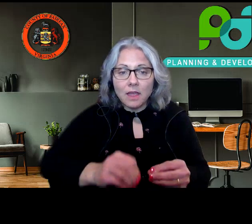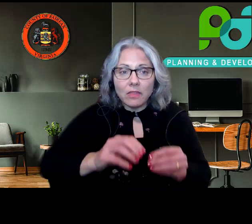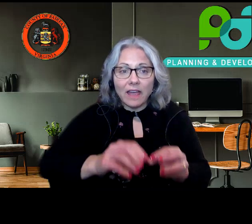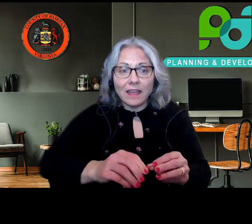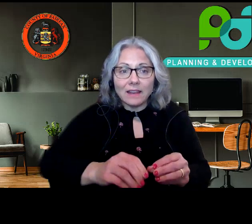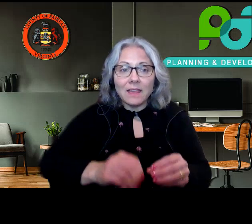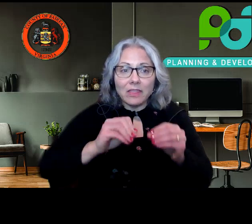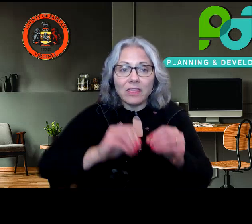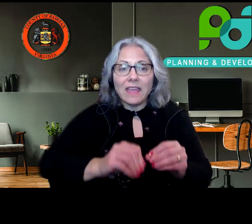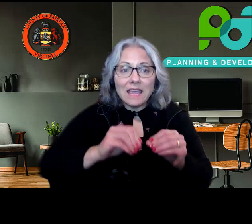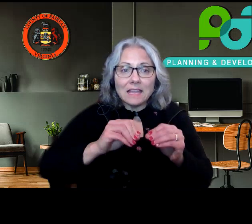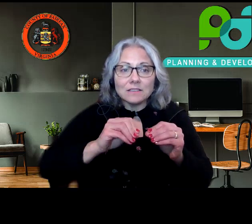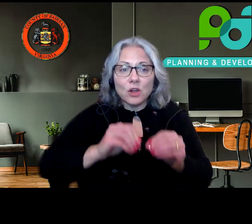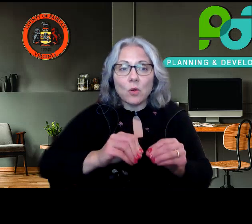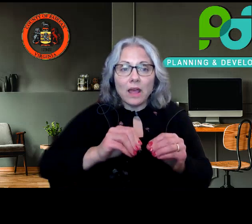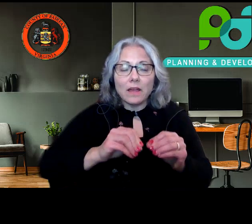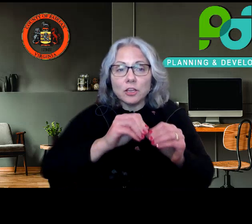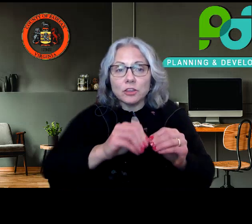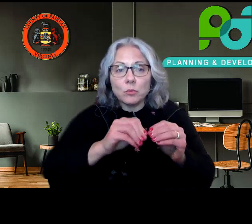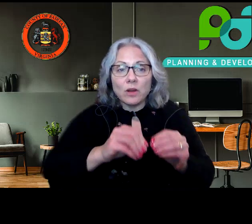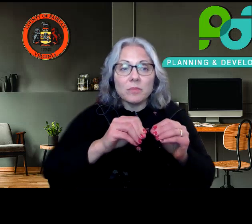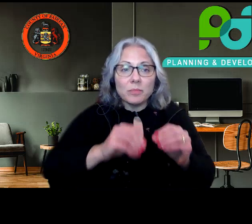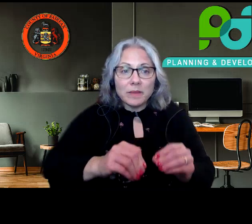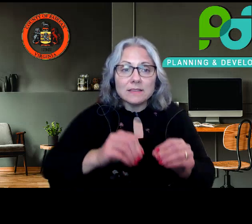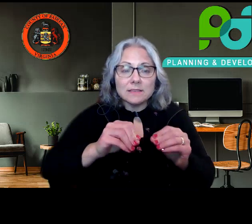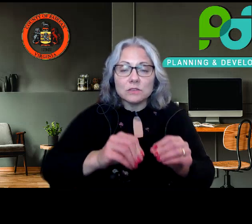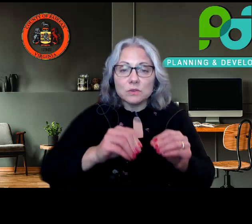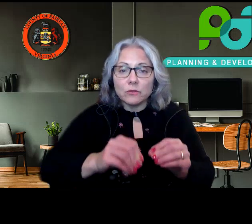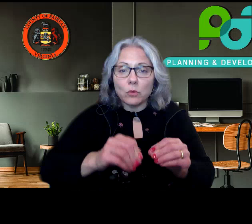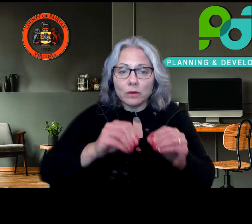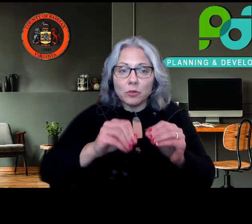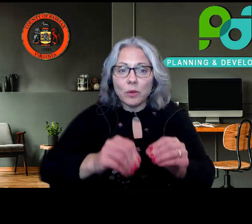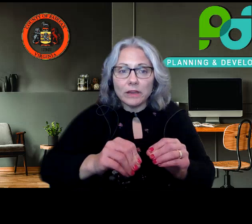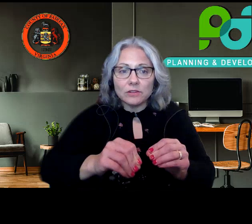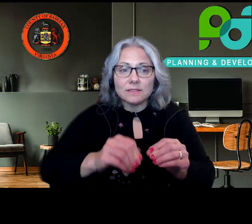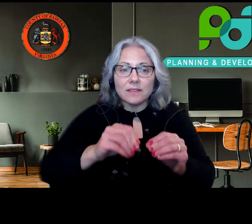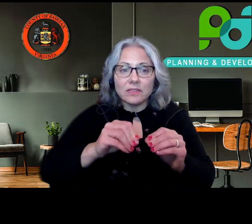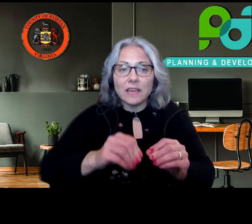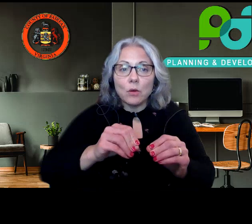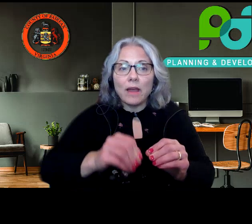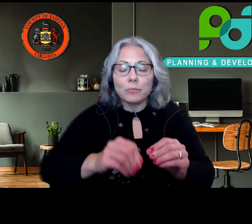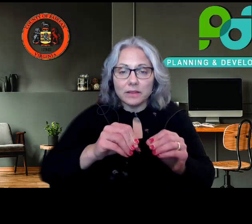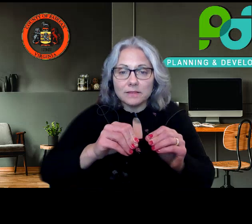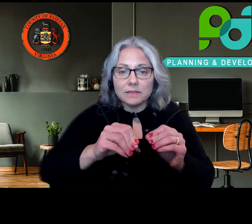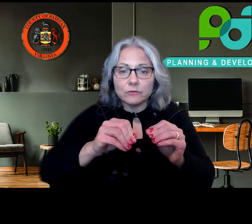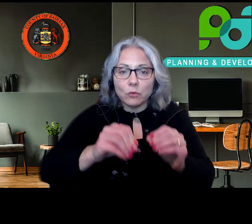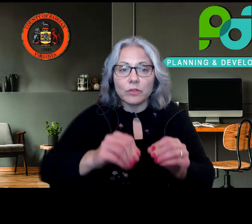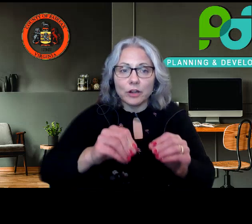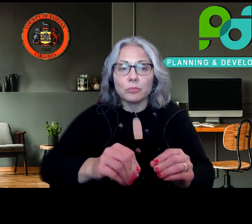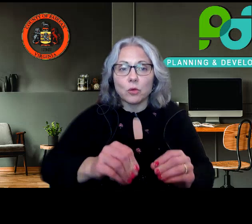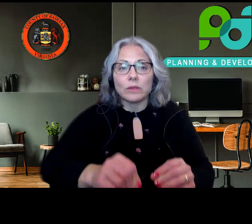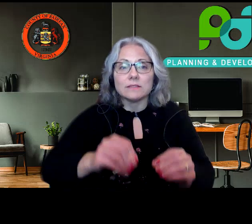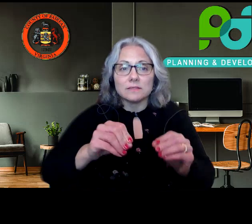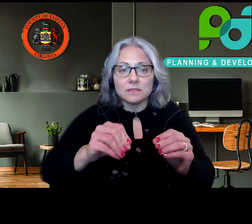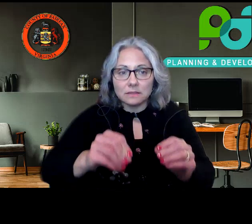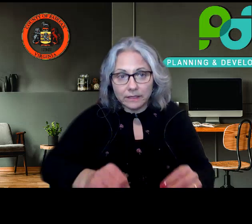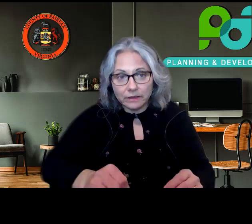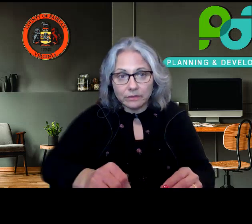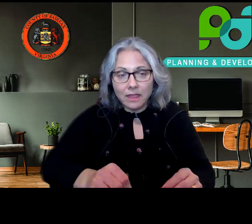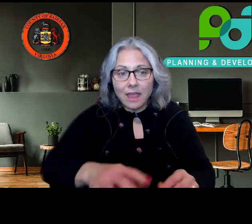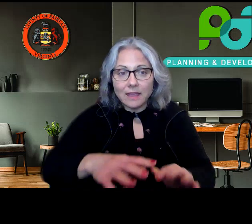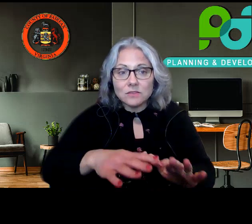employers that they don't one of the biggest issues for employers is that they don't have places for their employees